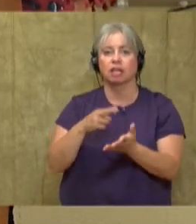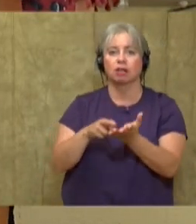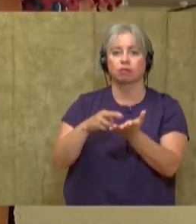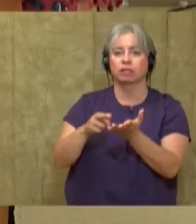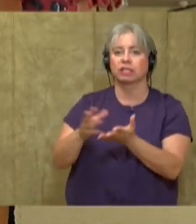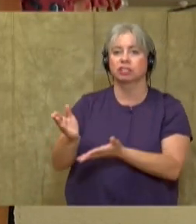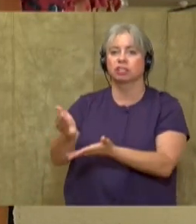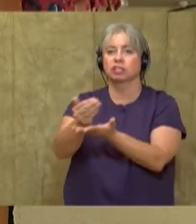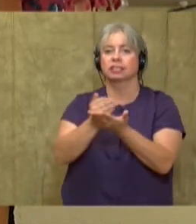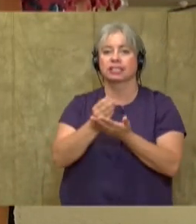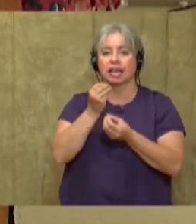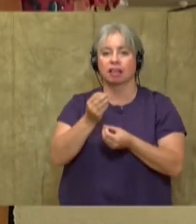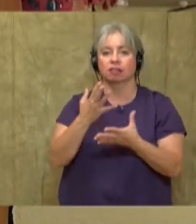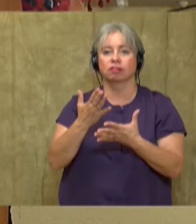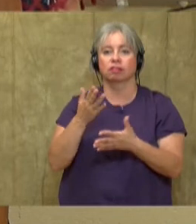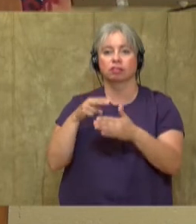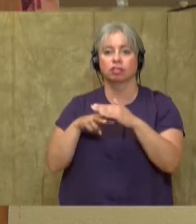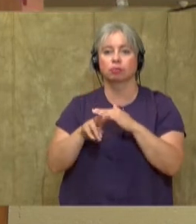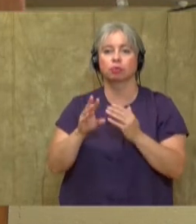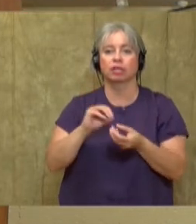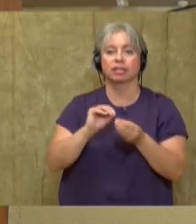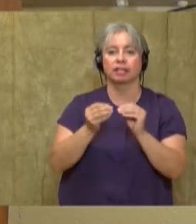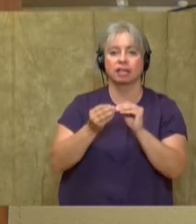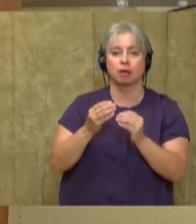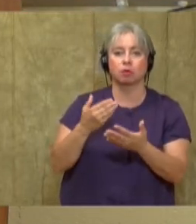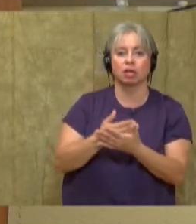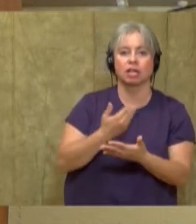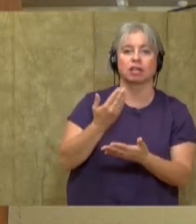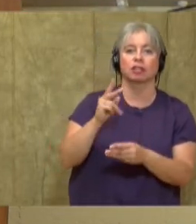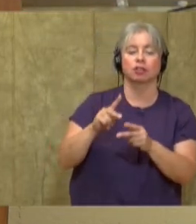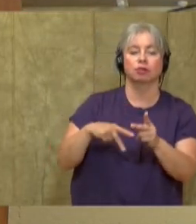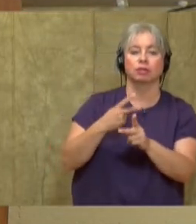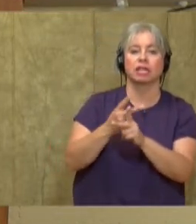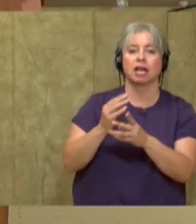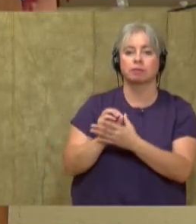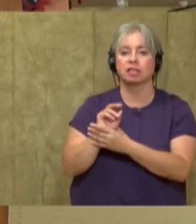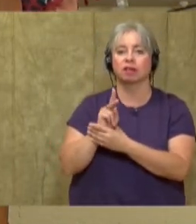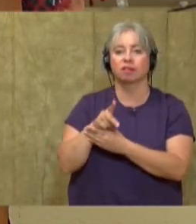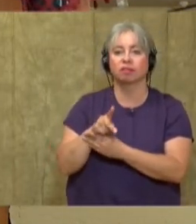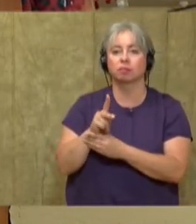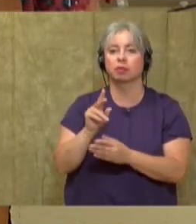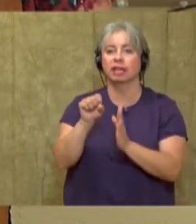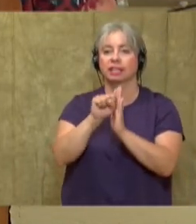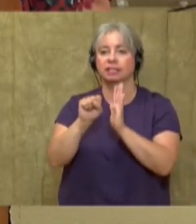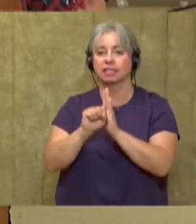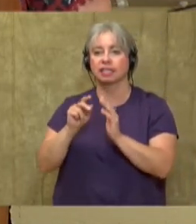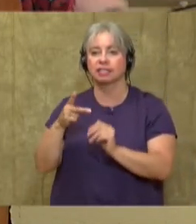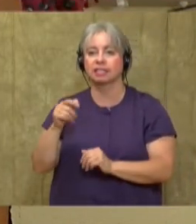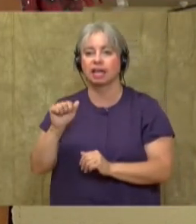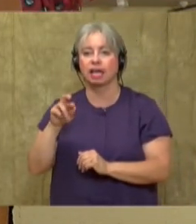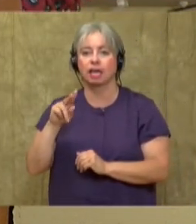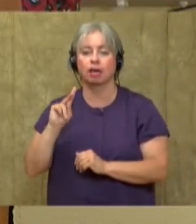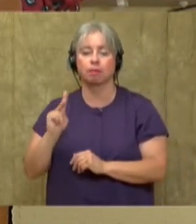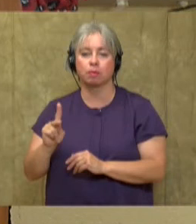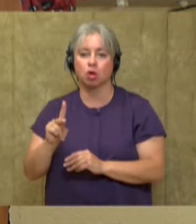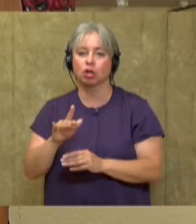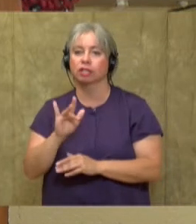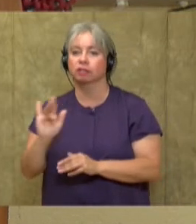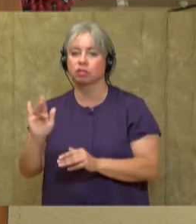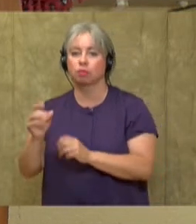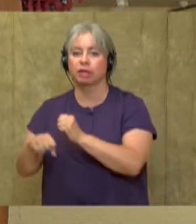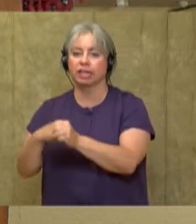gathered data to predict the number of new plants, new type of plants, in a state park after a certain amount of years. So again,